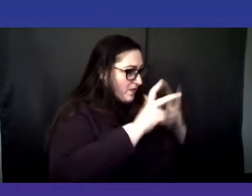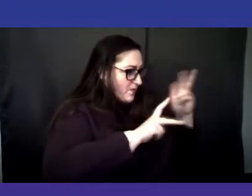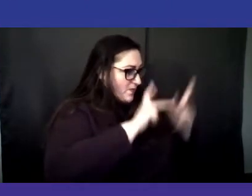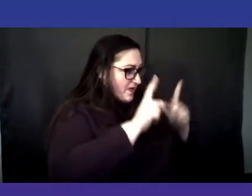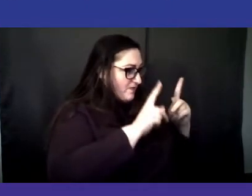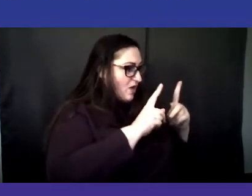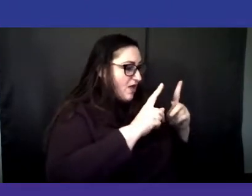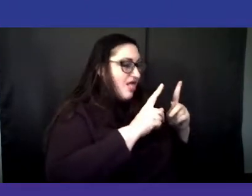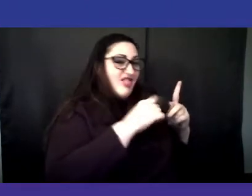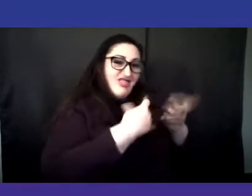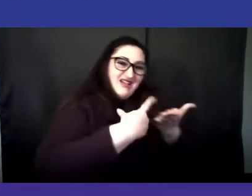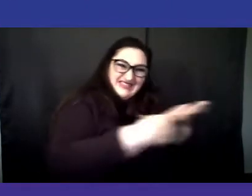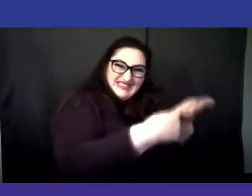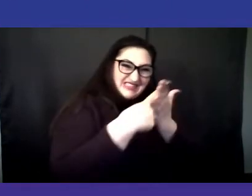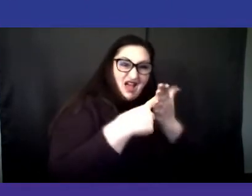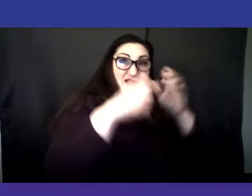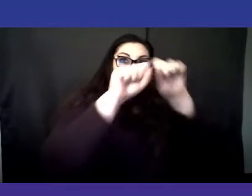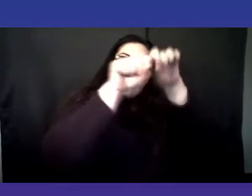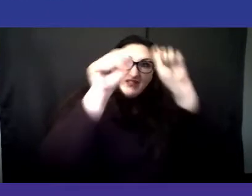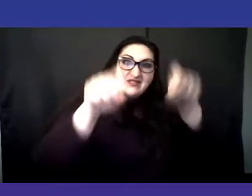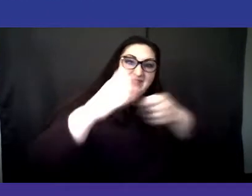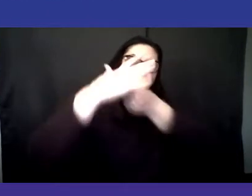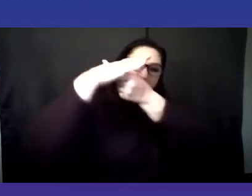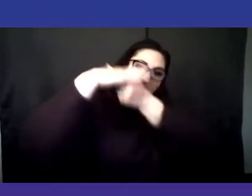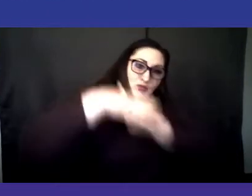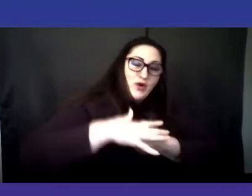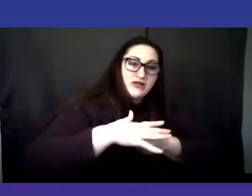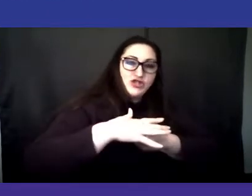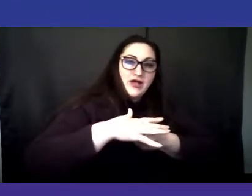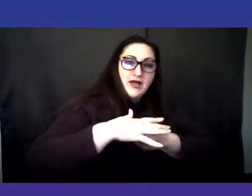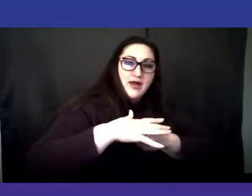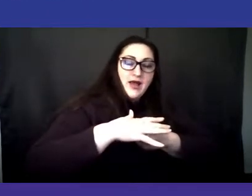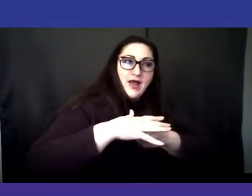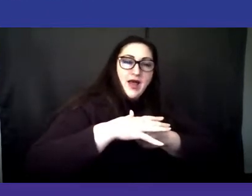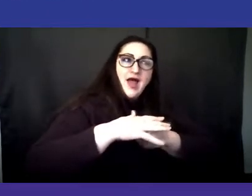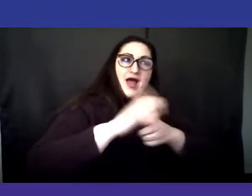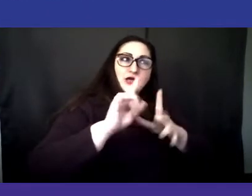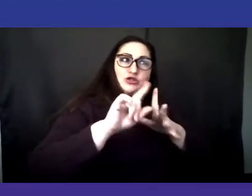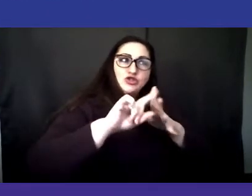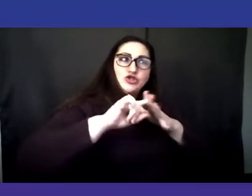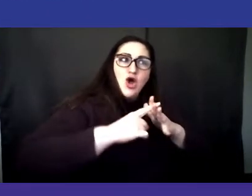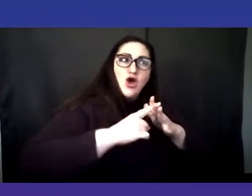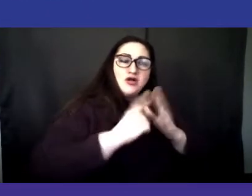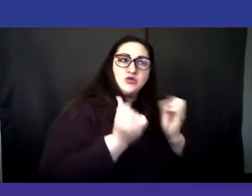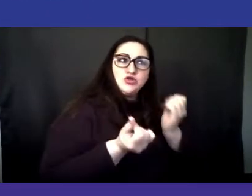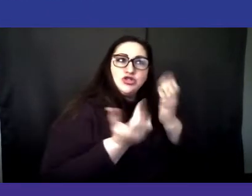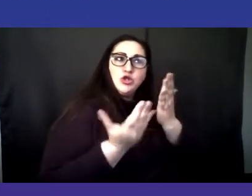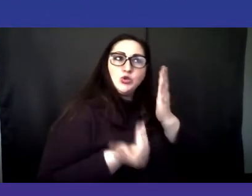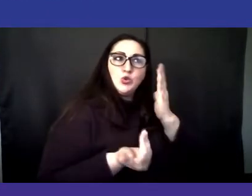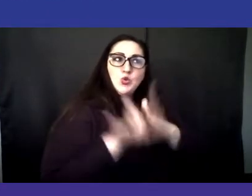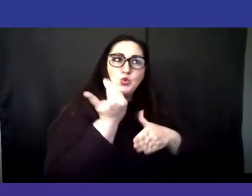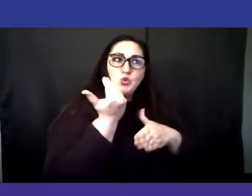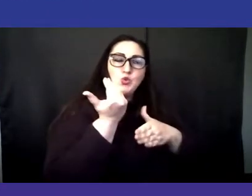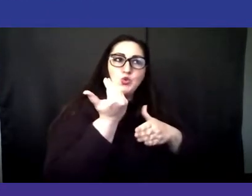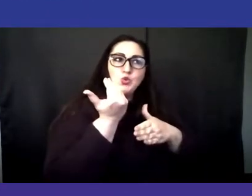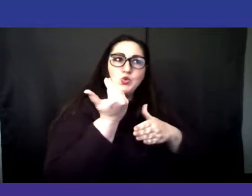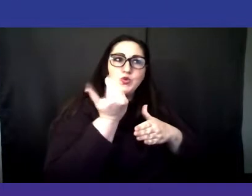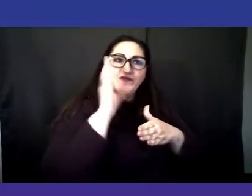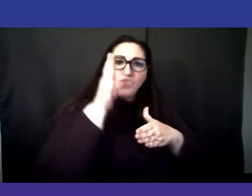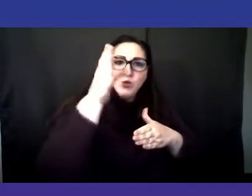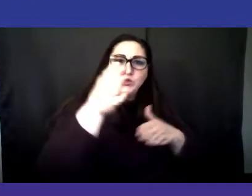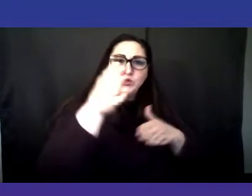oppression and question new forms and suggest new ways of interacting